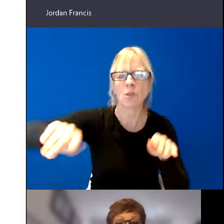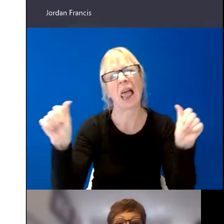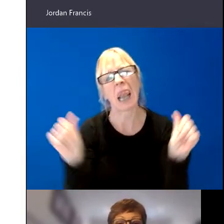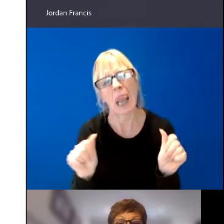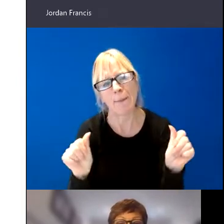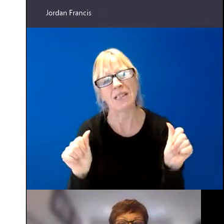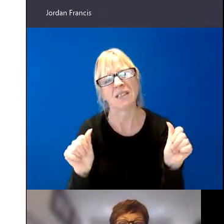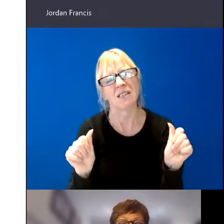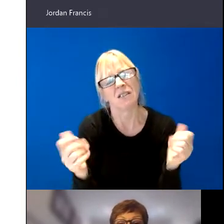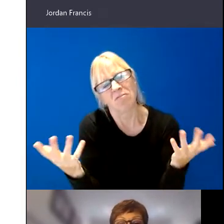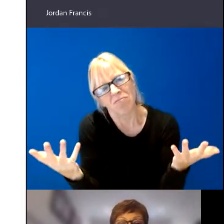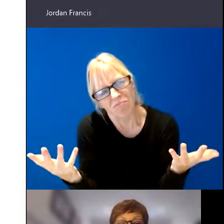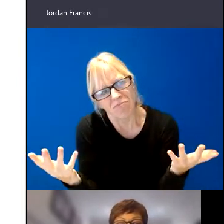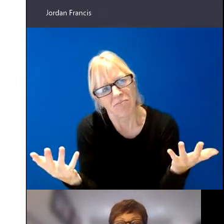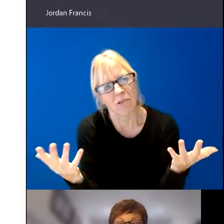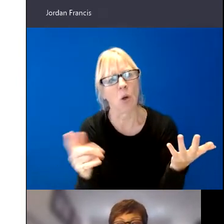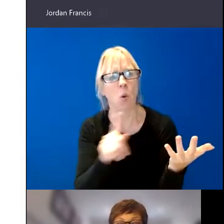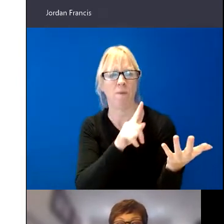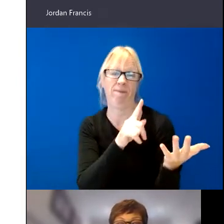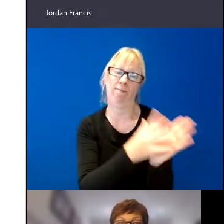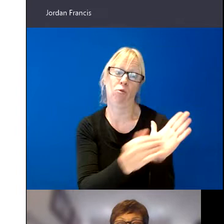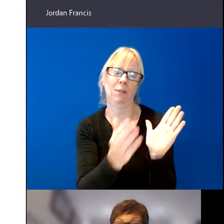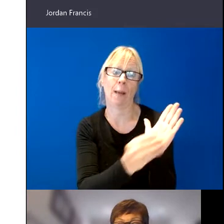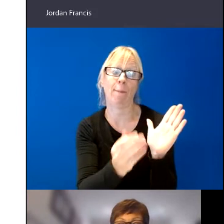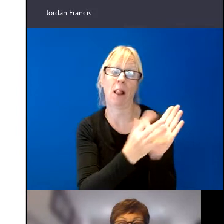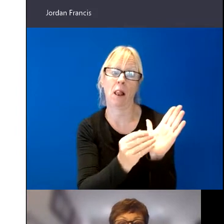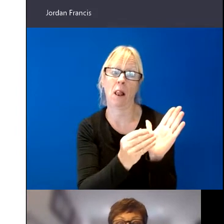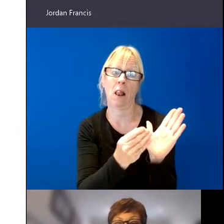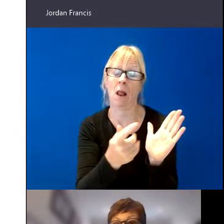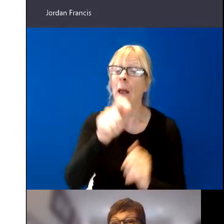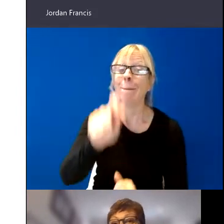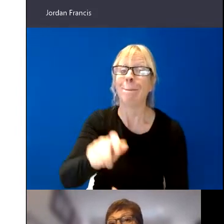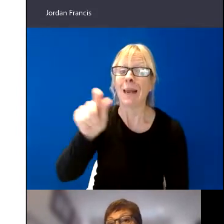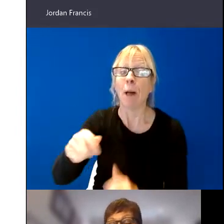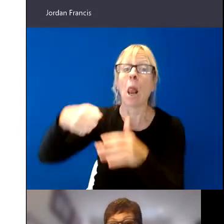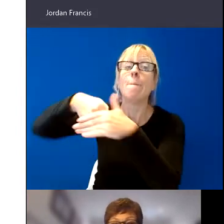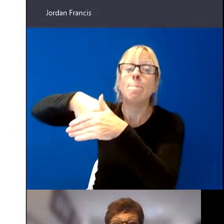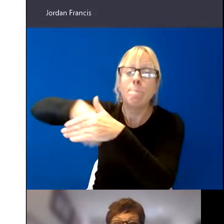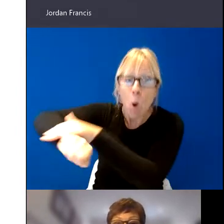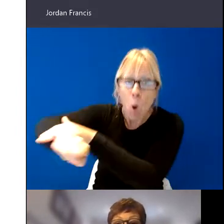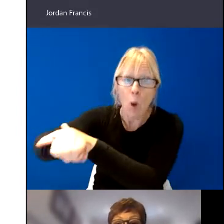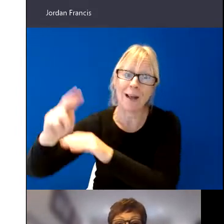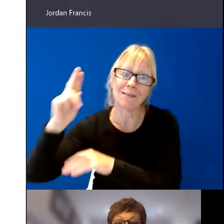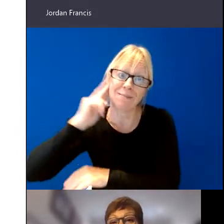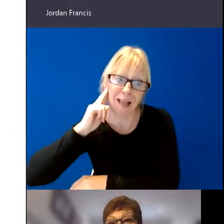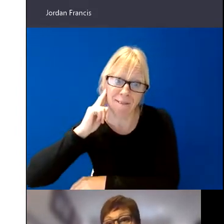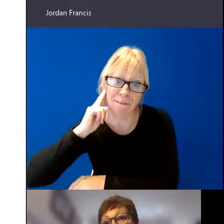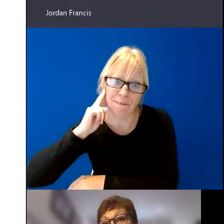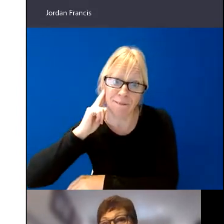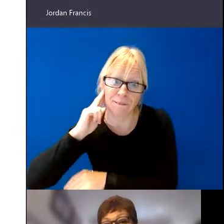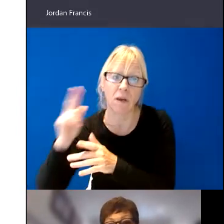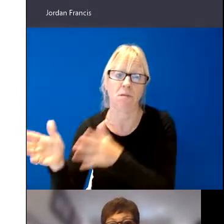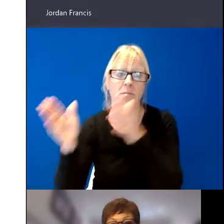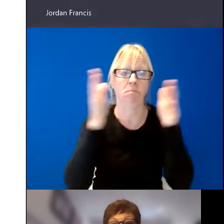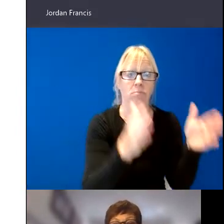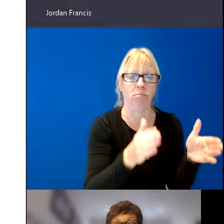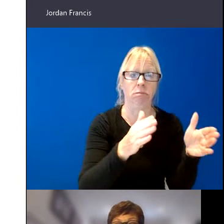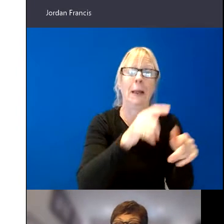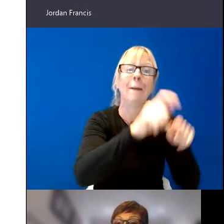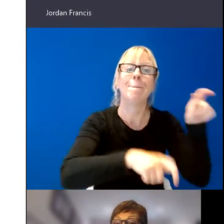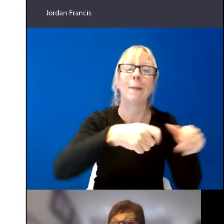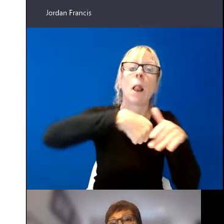as part of the collection of the evidence. So, for example, people who are born deaf or with hearing loss may have a different lived experience to people who've acquired hearing loss